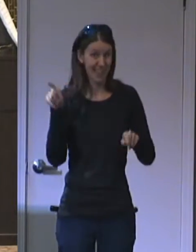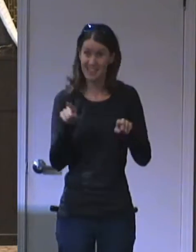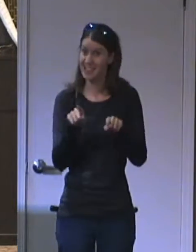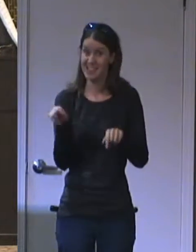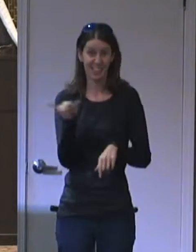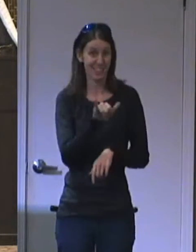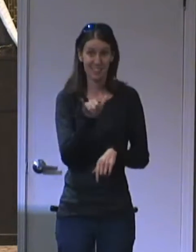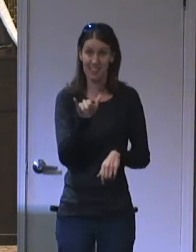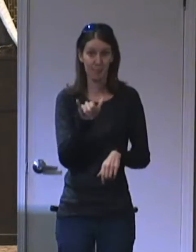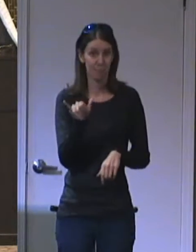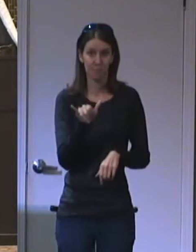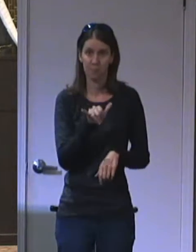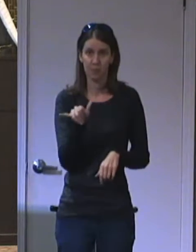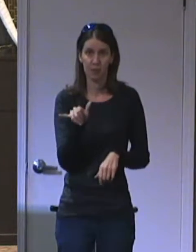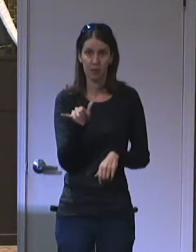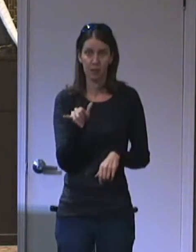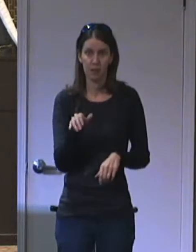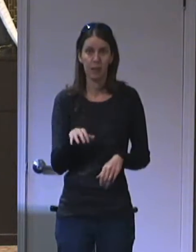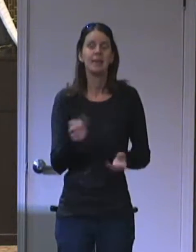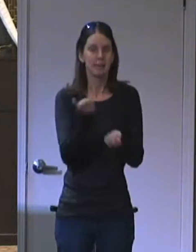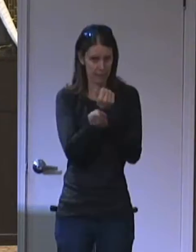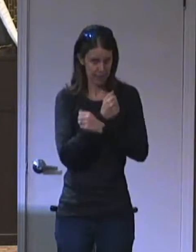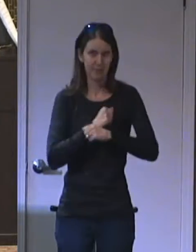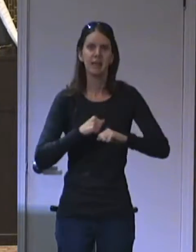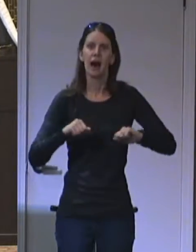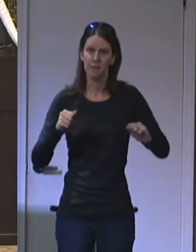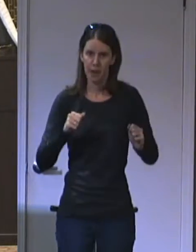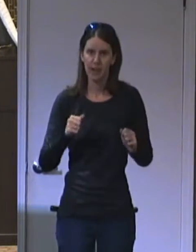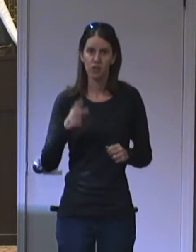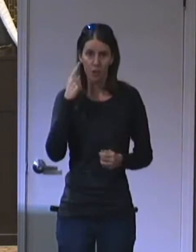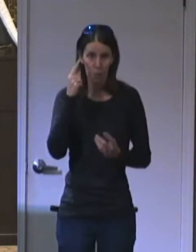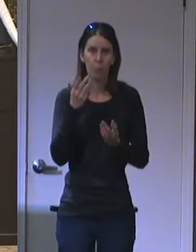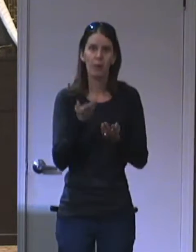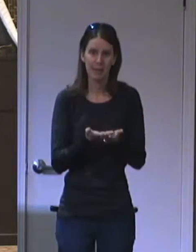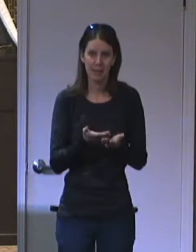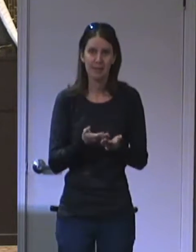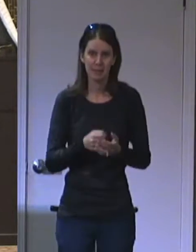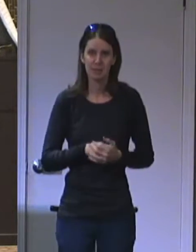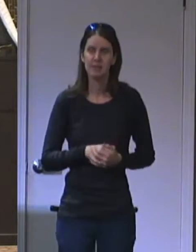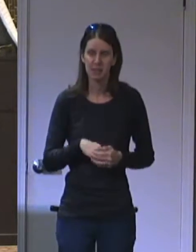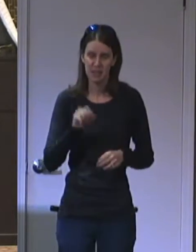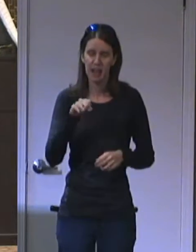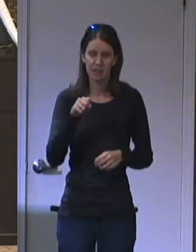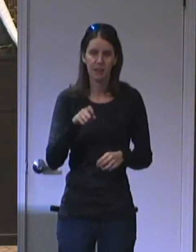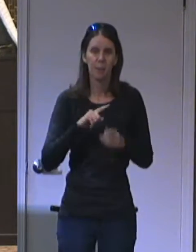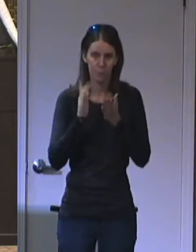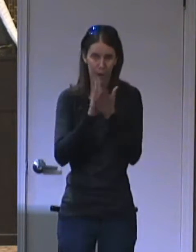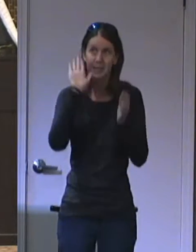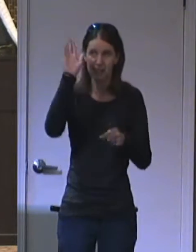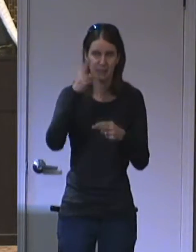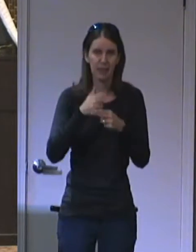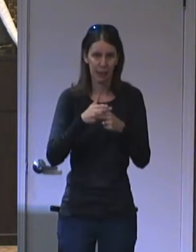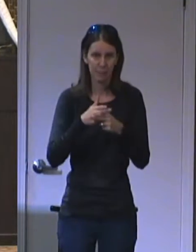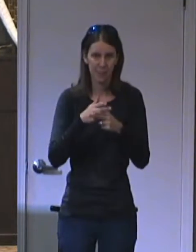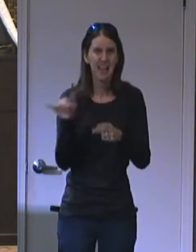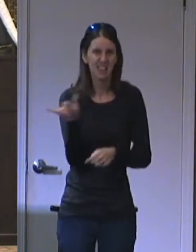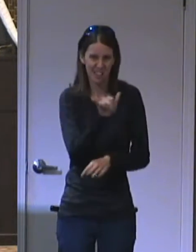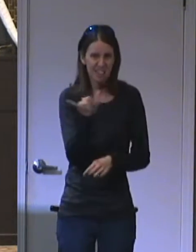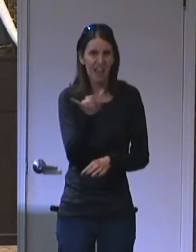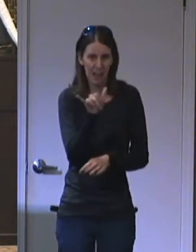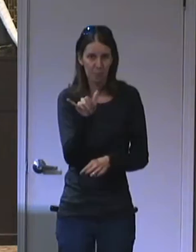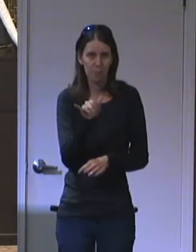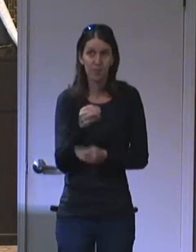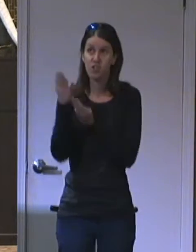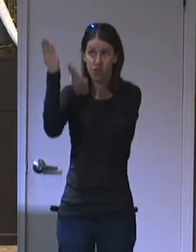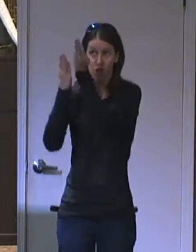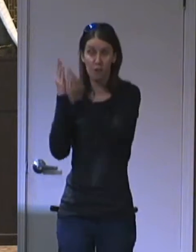us. His calling to salvation, His calling for us to be witnesses, and His calling to praise His name and to serve Him, to